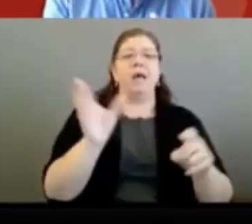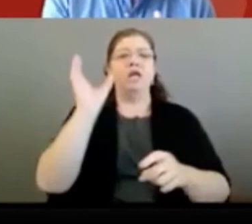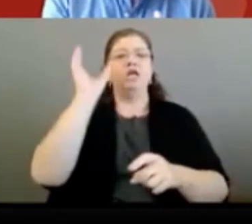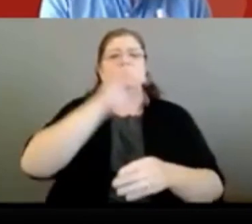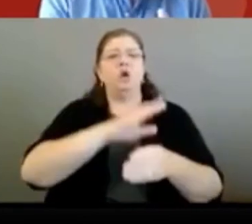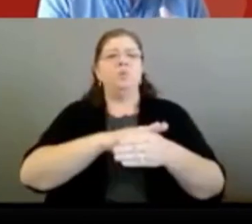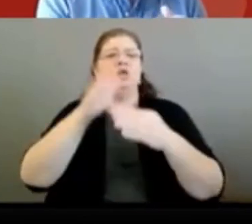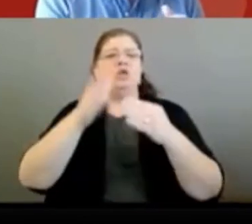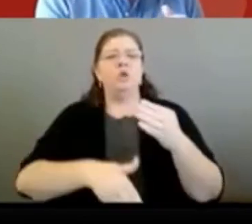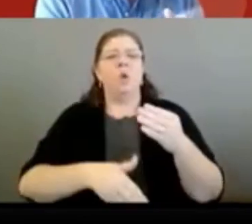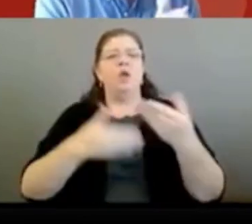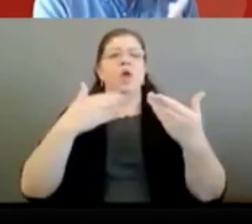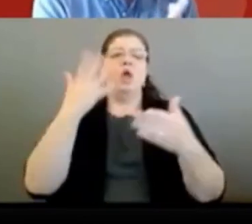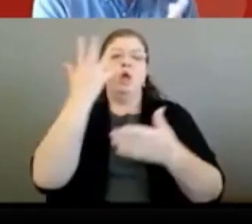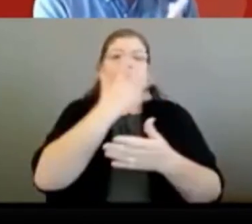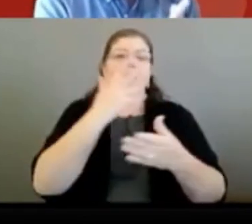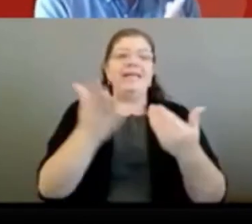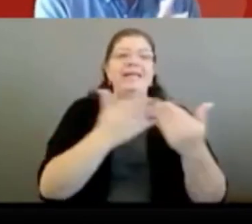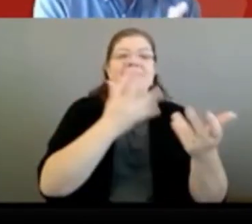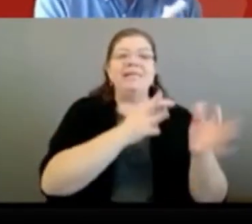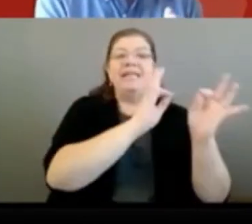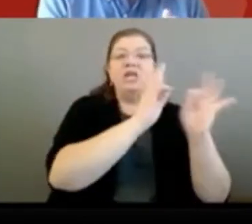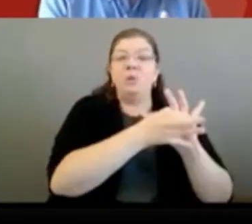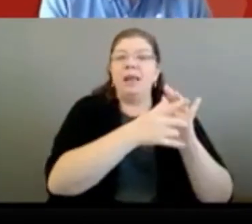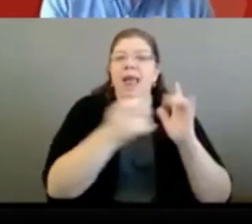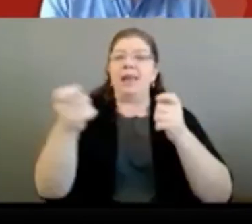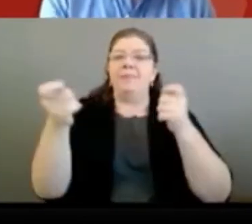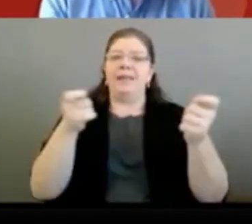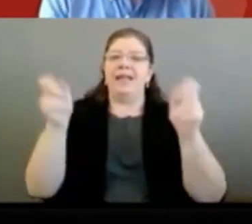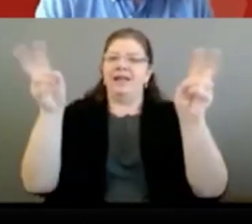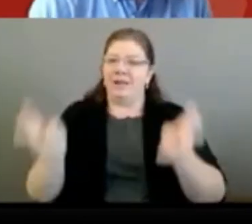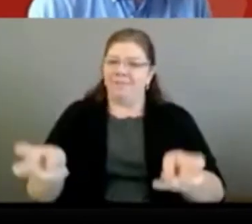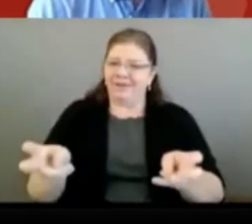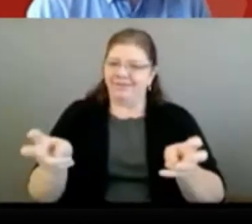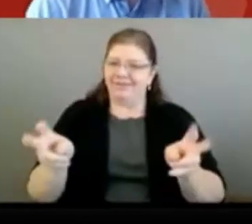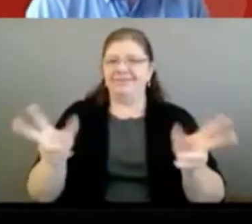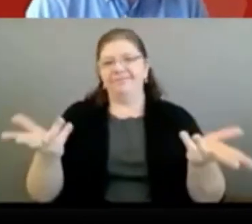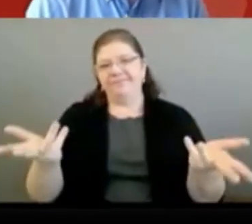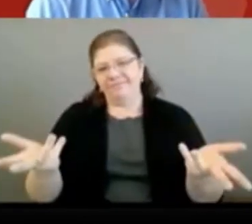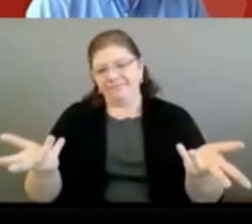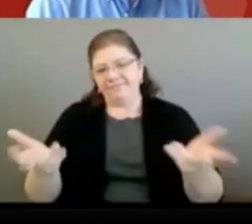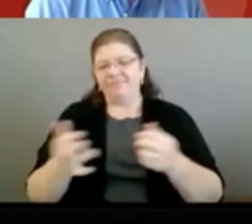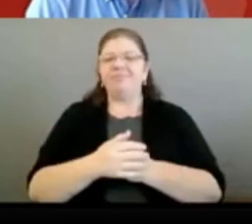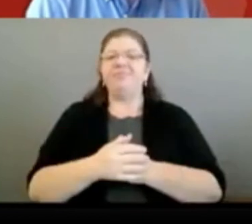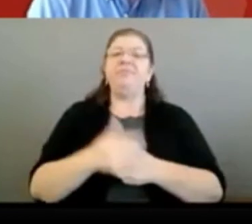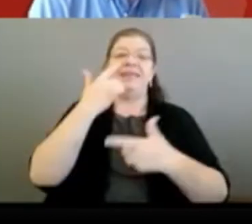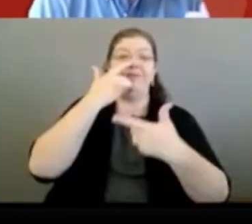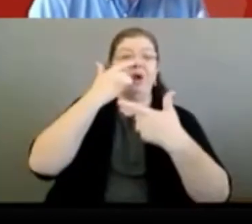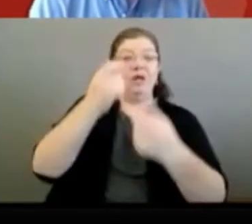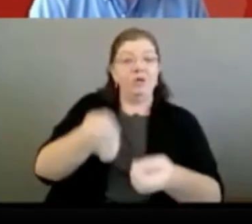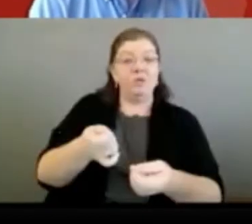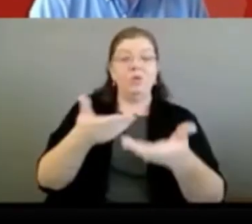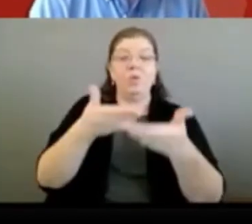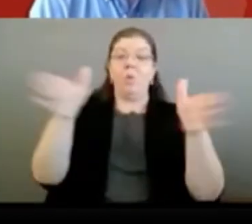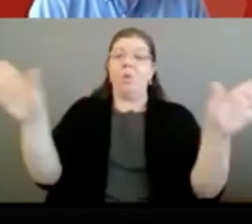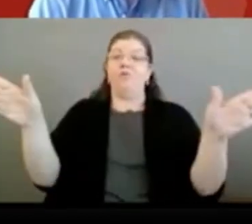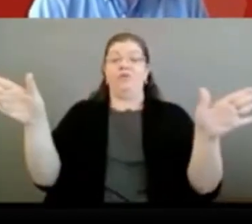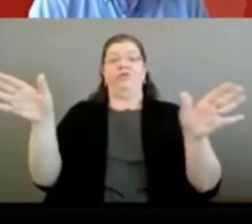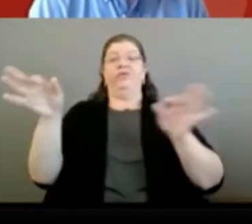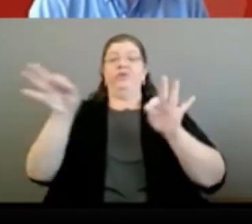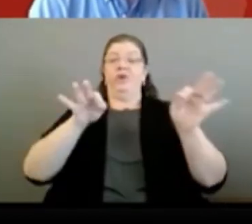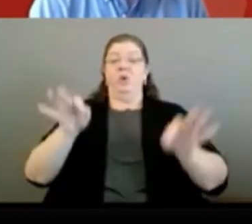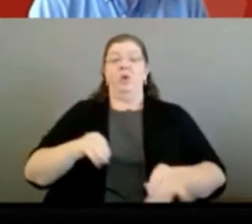of easily interpreted and manipulated topics. If you are interested in an overview of different topic